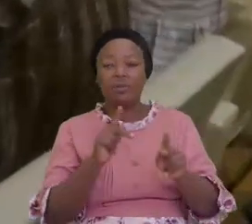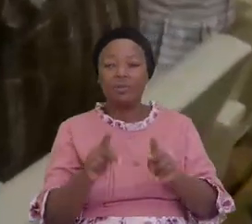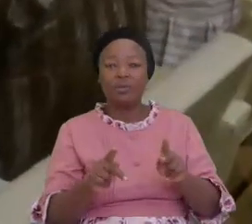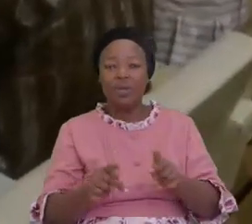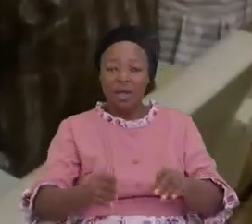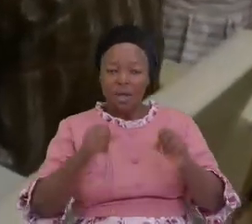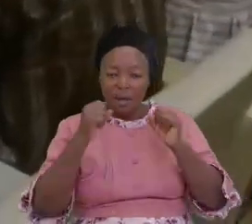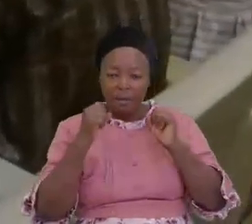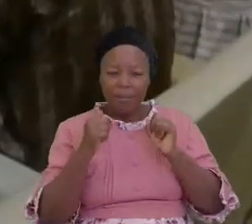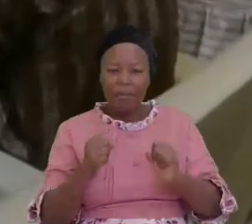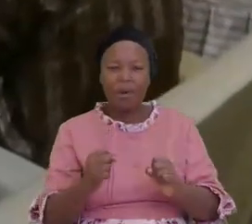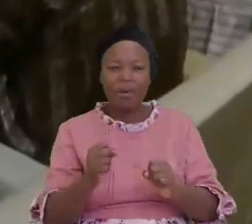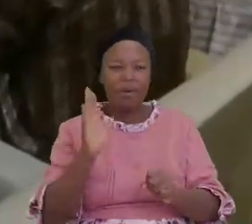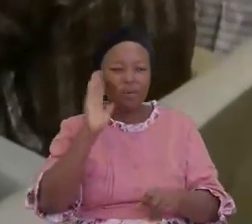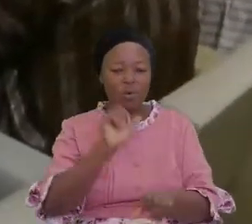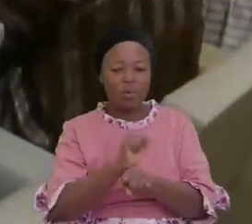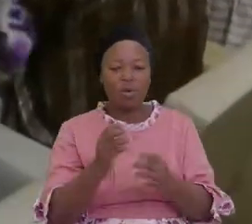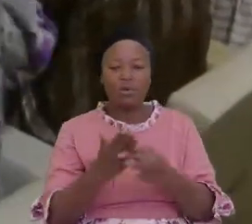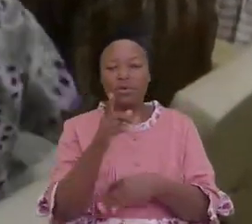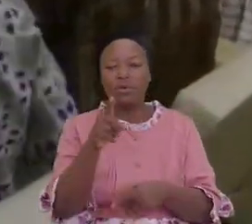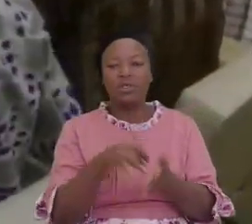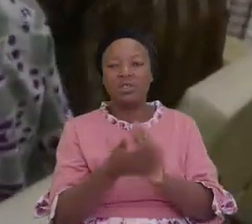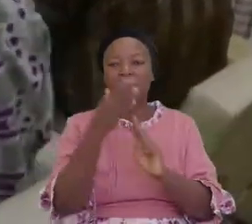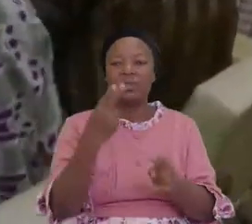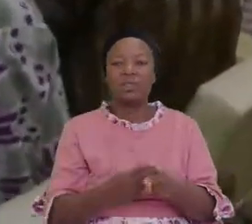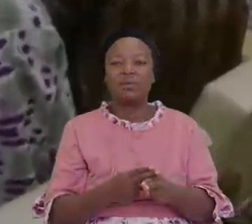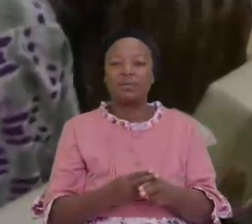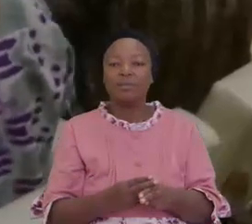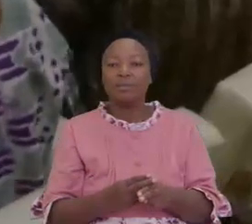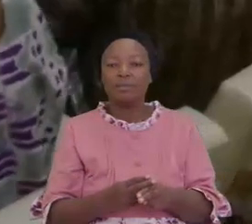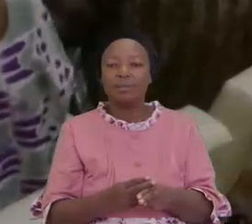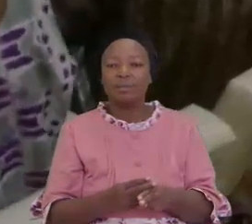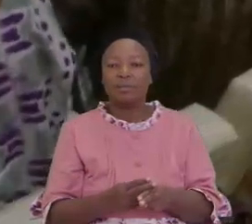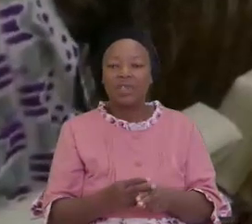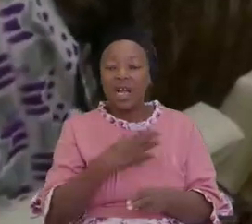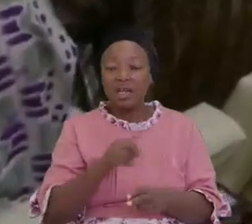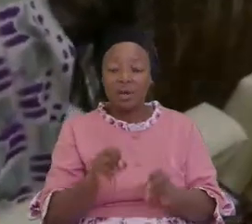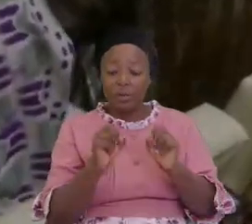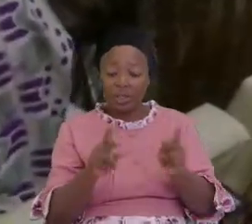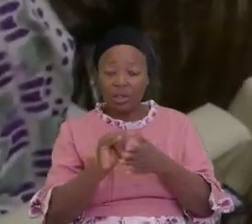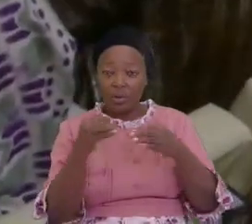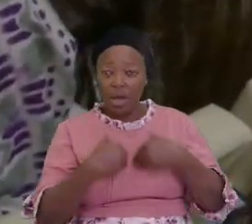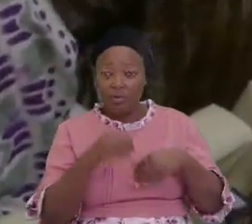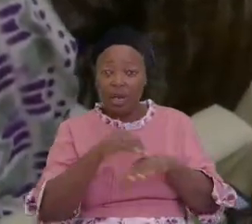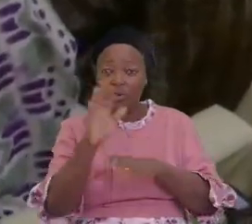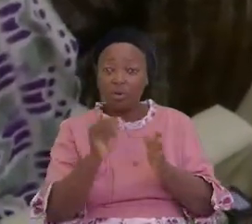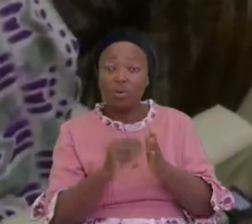Power will walk through you. And the opportunity you have at your own time